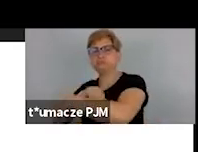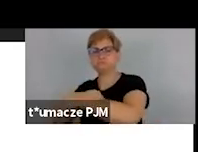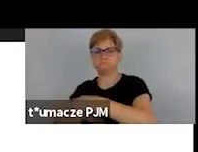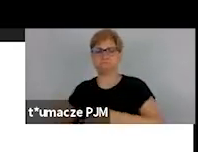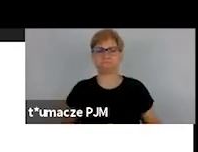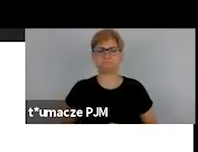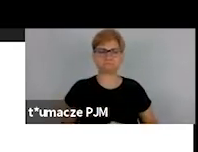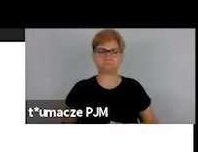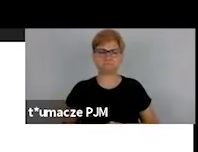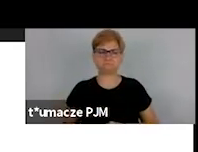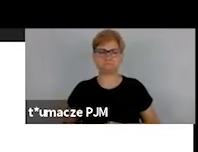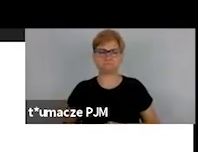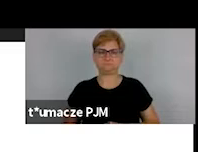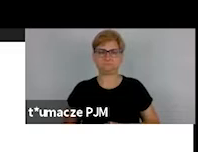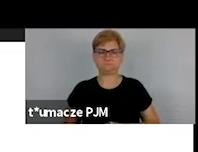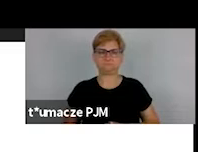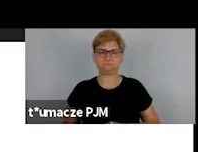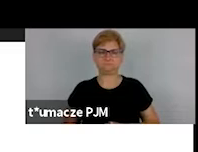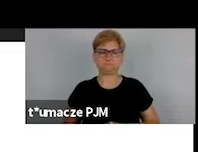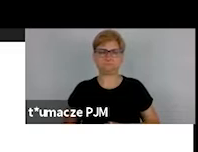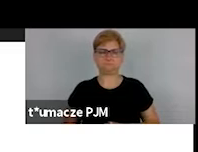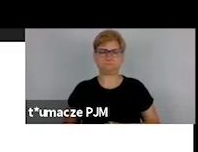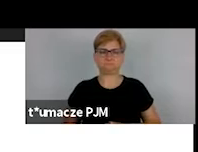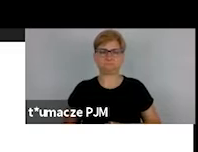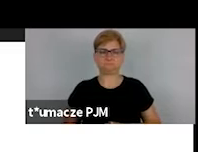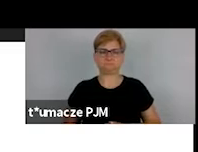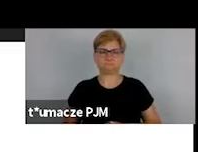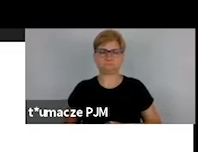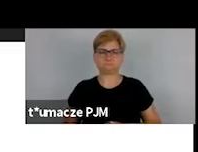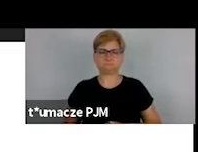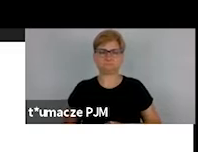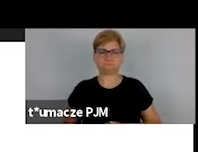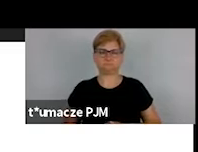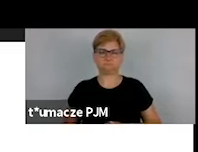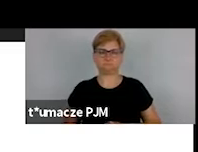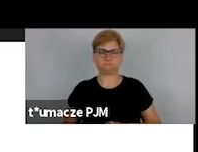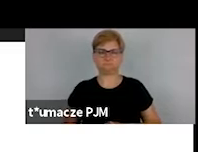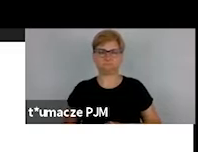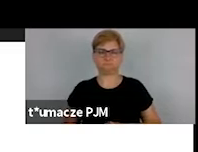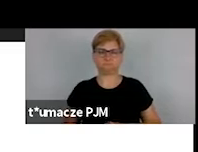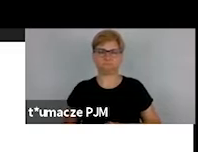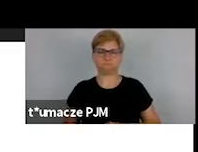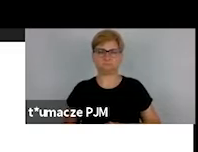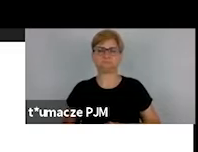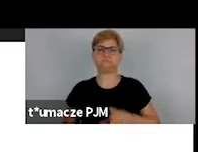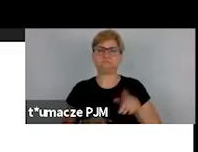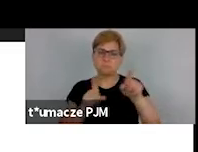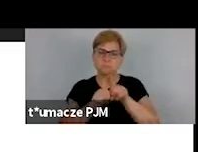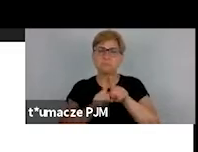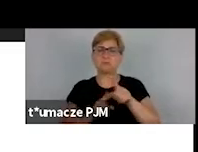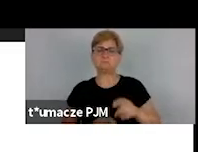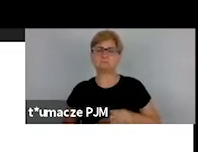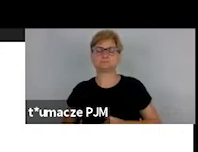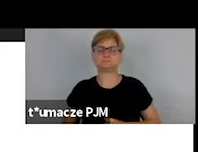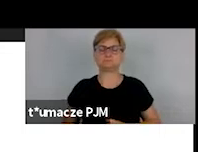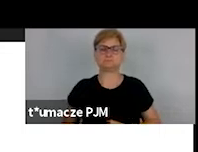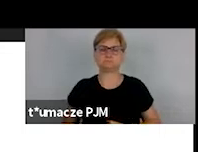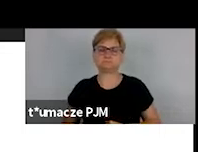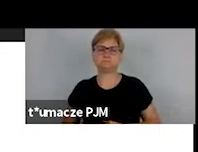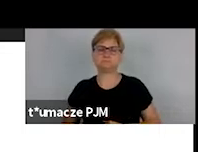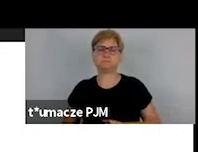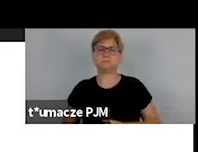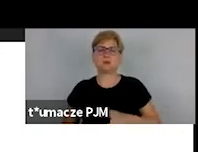What we saw was that men who held these gender inequitable views were 50% more likely to use violence than those men who